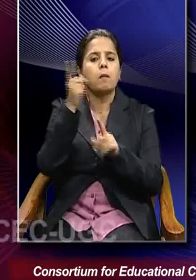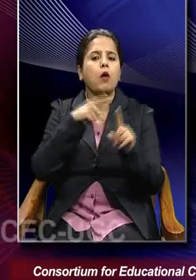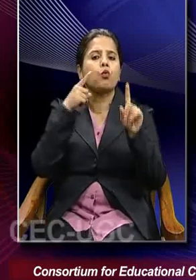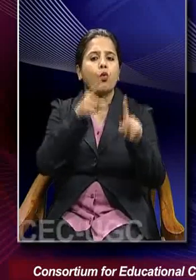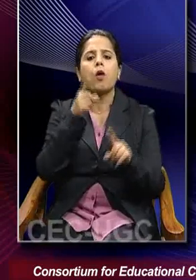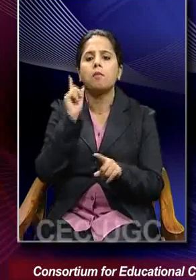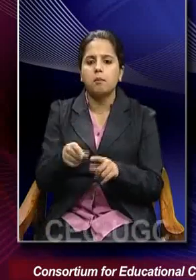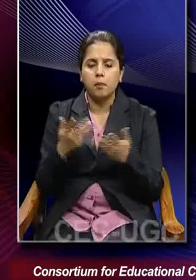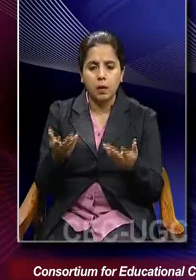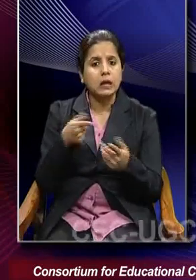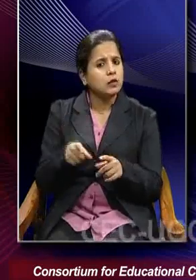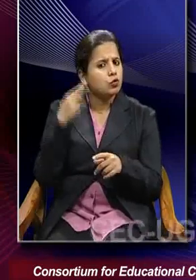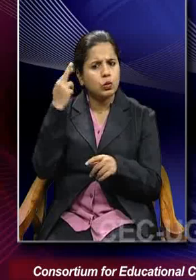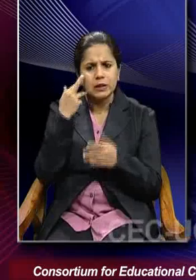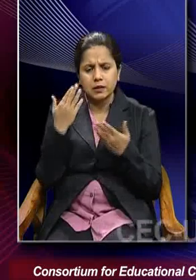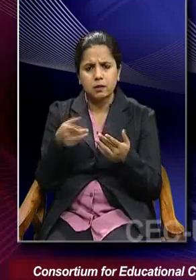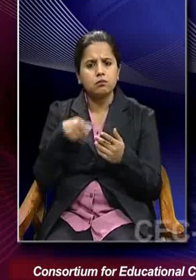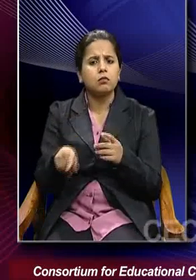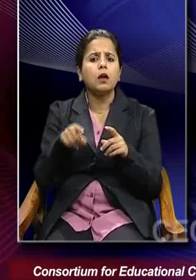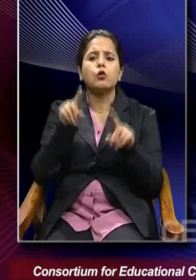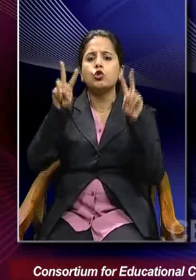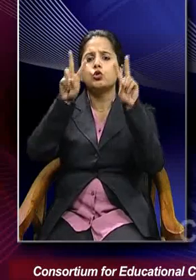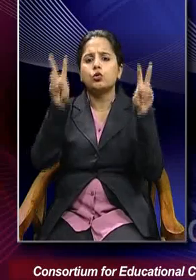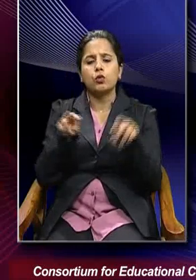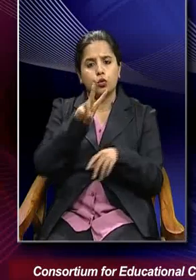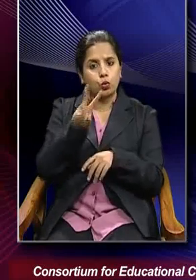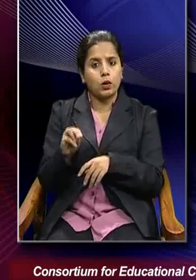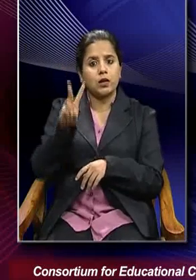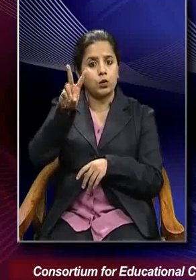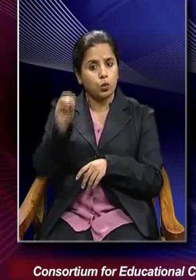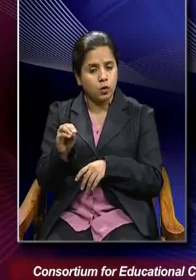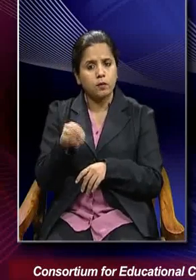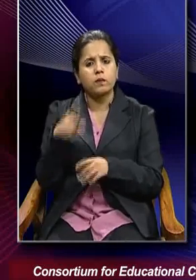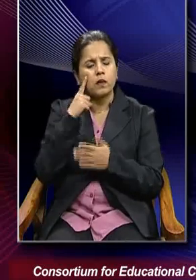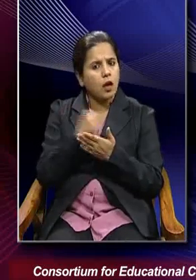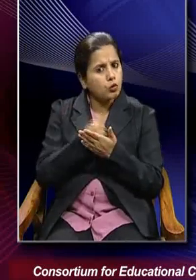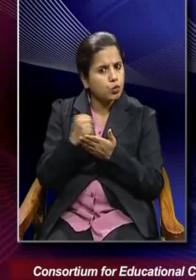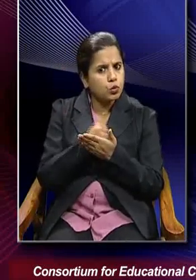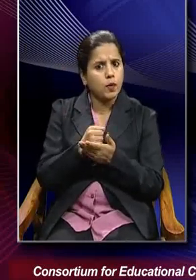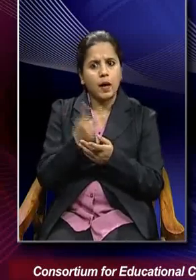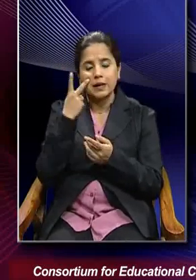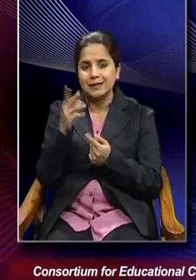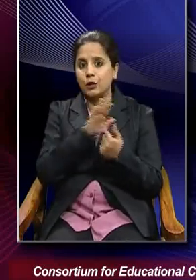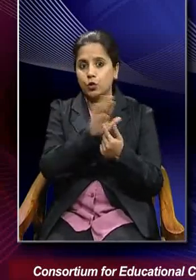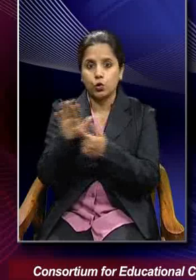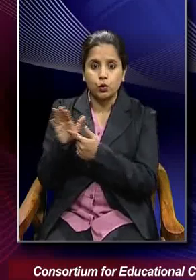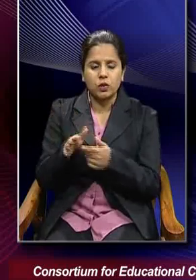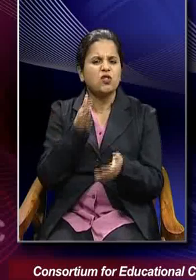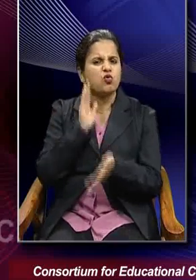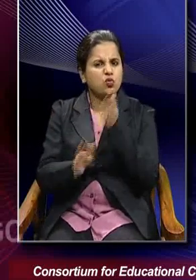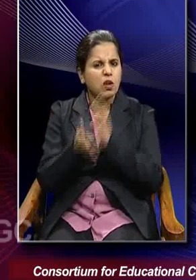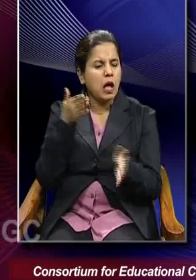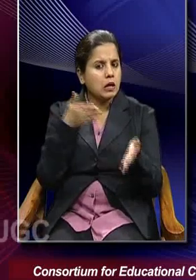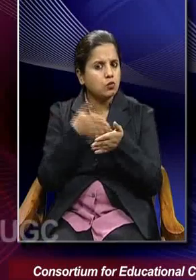goals. So, therefore, the theme in the year 2020 tried to address challenges